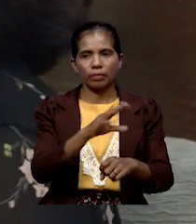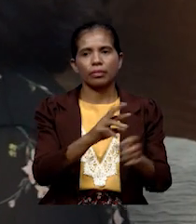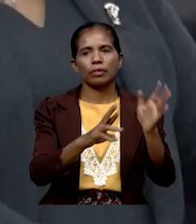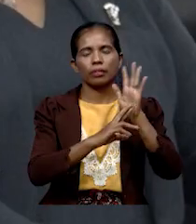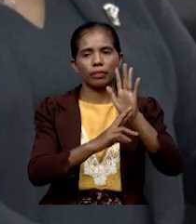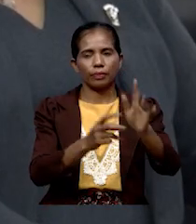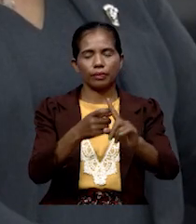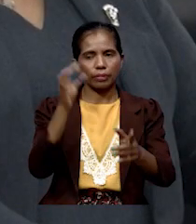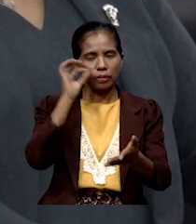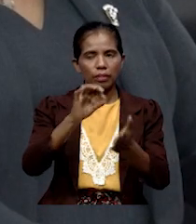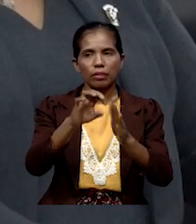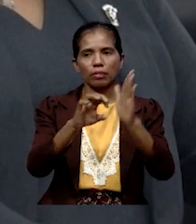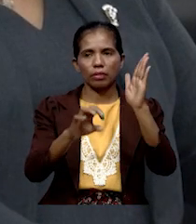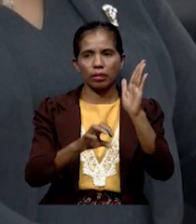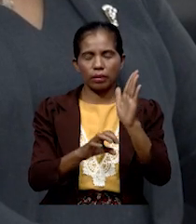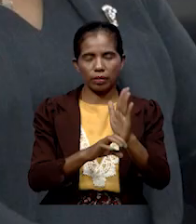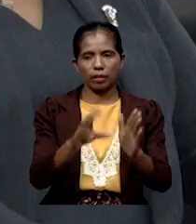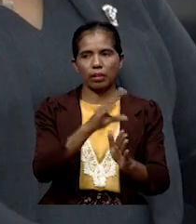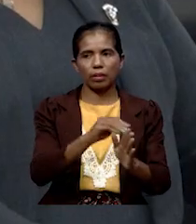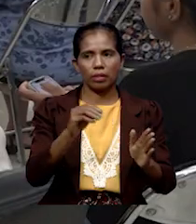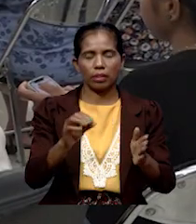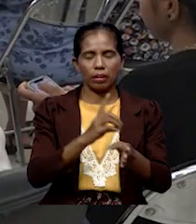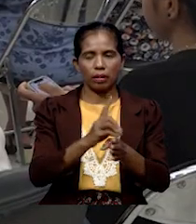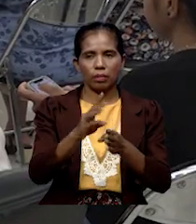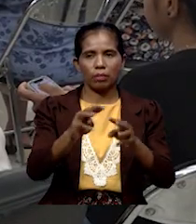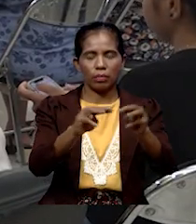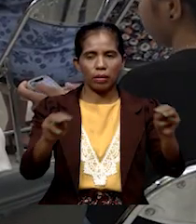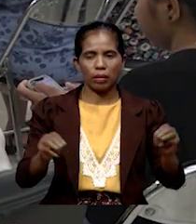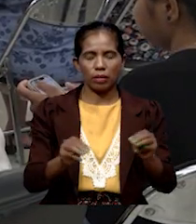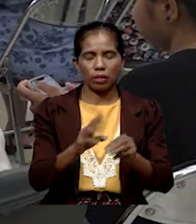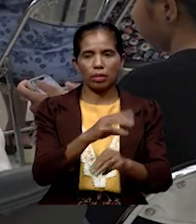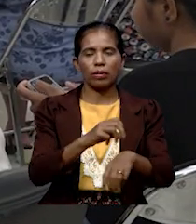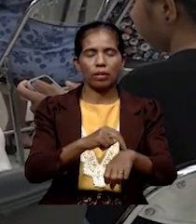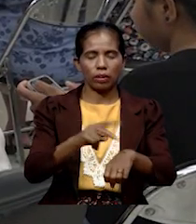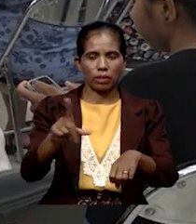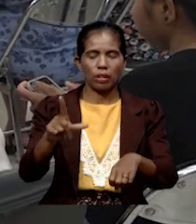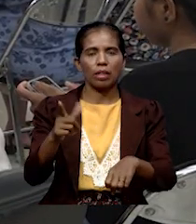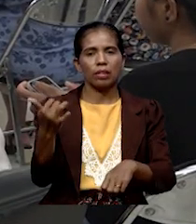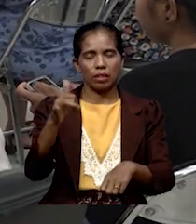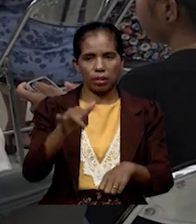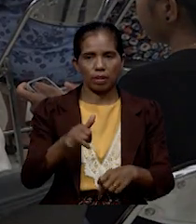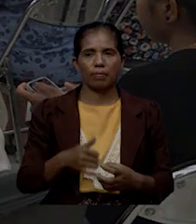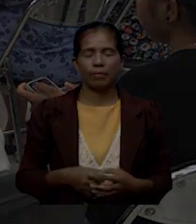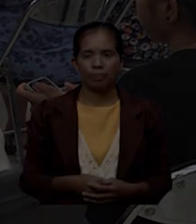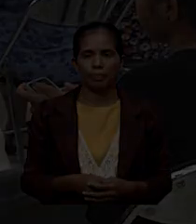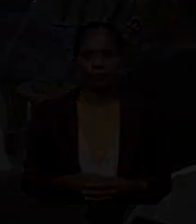representante secretário de Estado Meio Ambiente, diretor município no Nacional Sira, Lamberto da Silva, Ziemen.